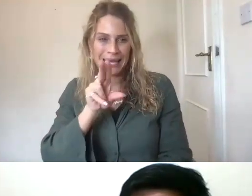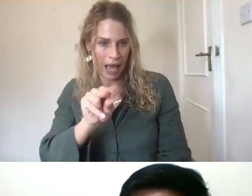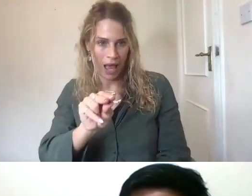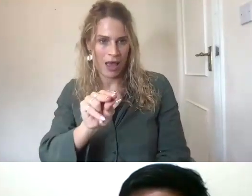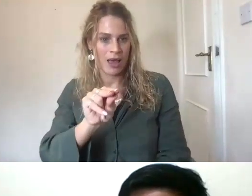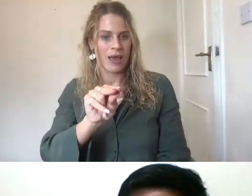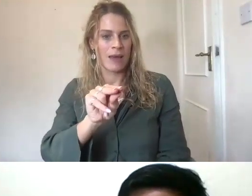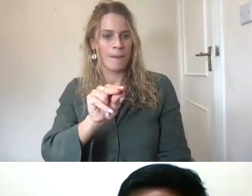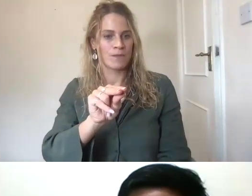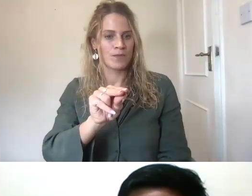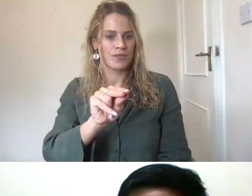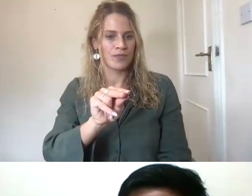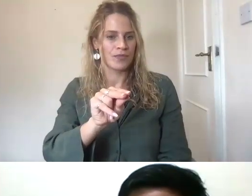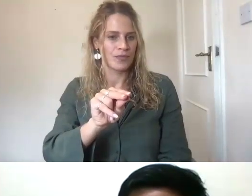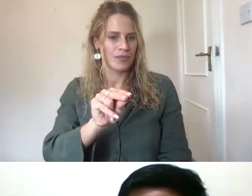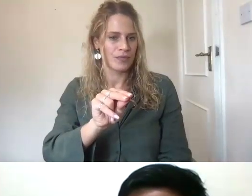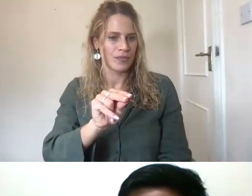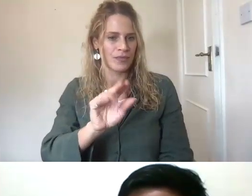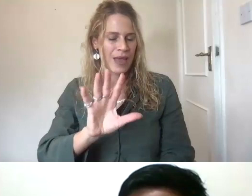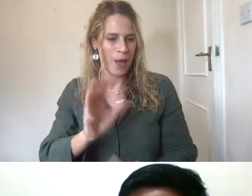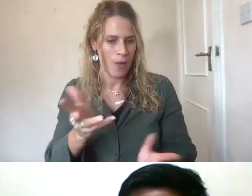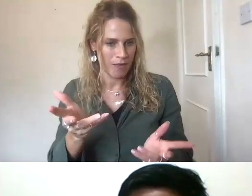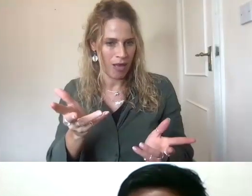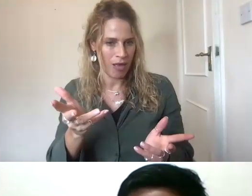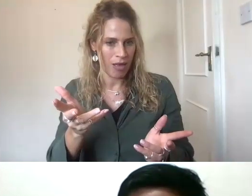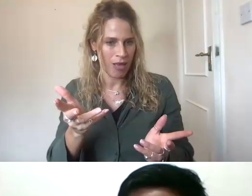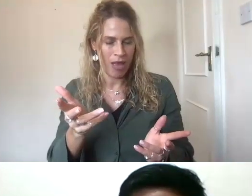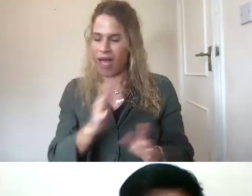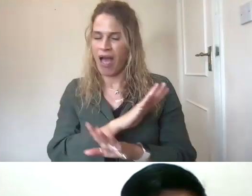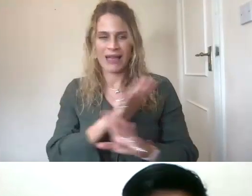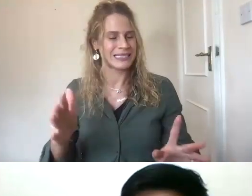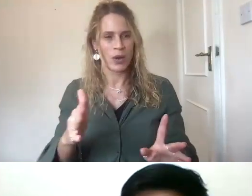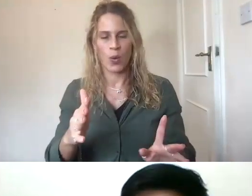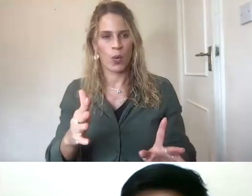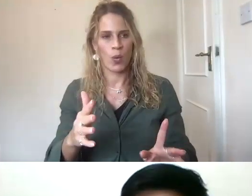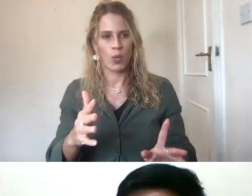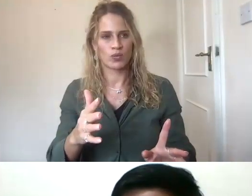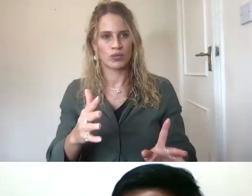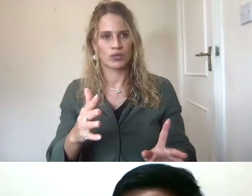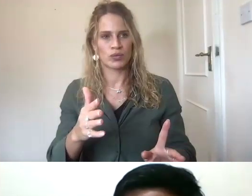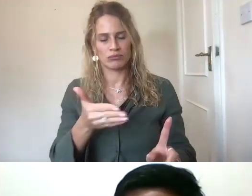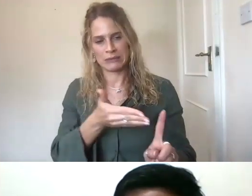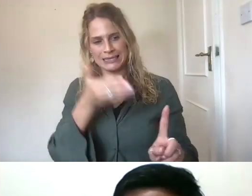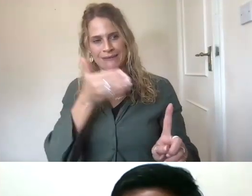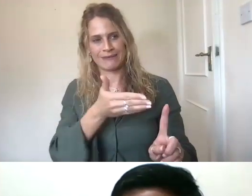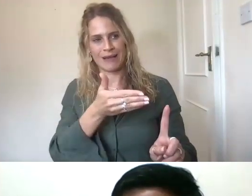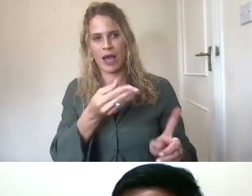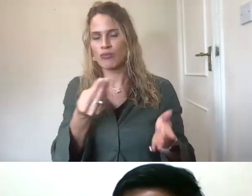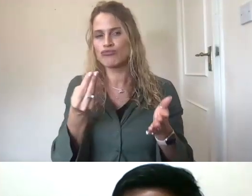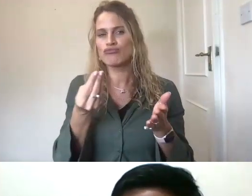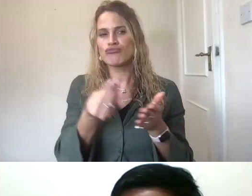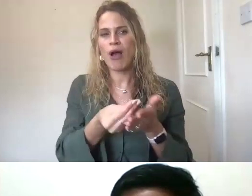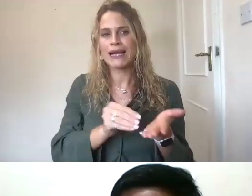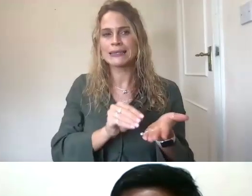to paint. And however, I do not identify the price paid that the speaker